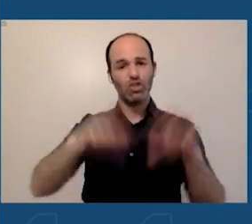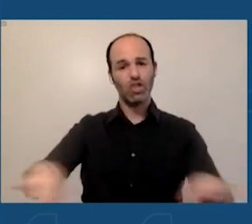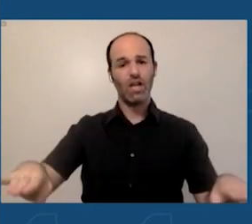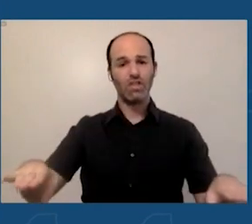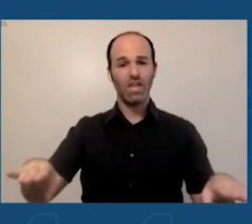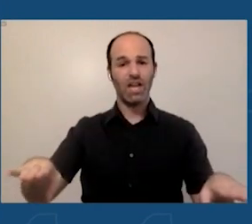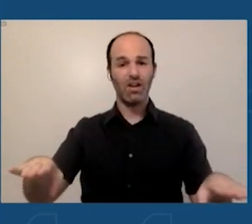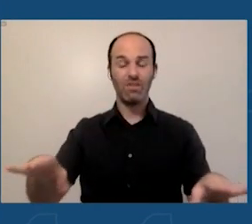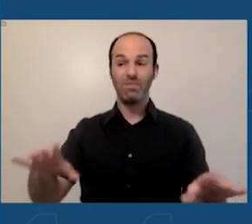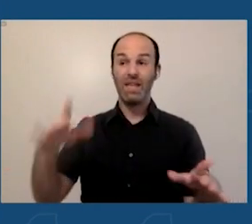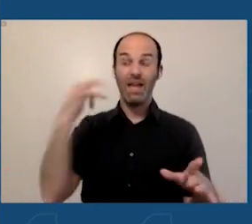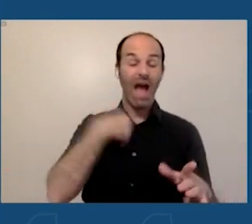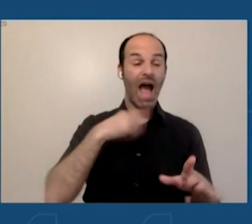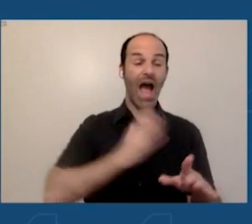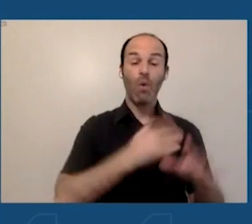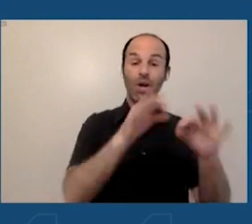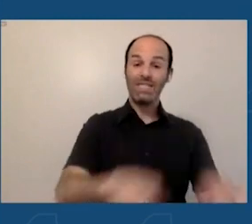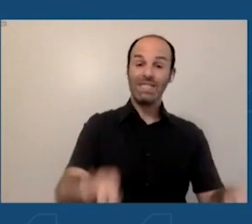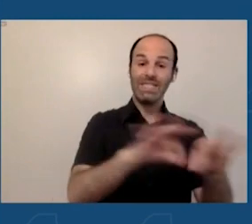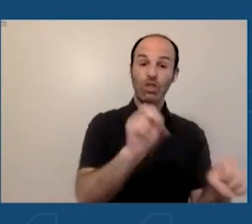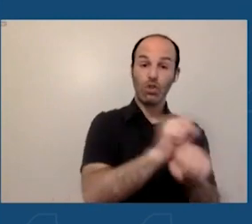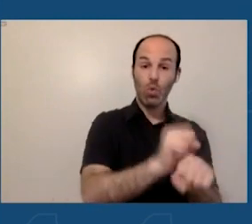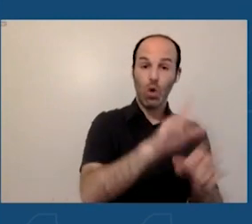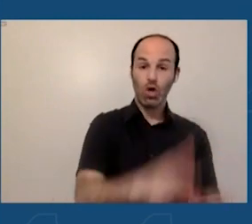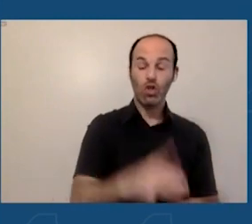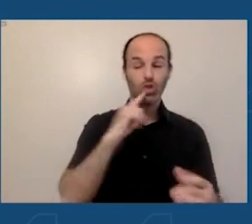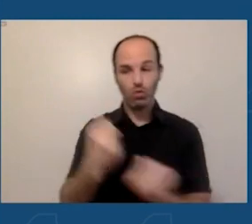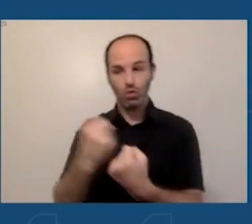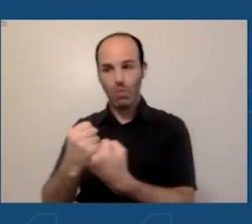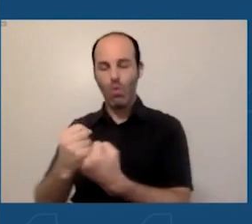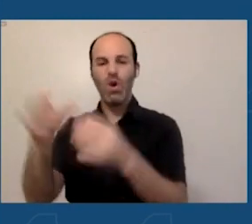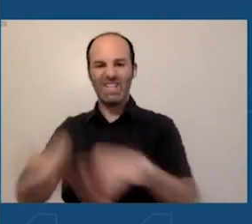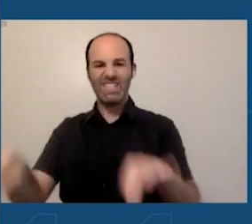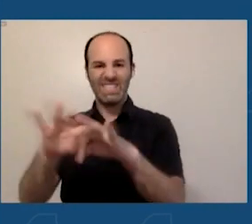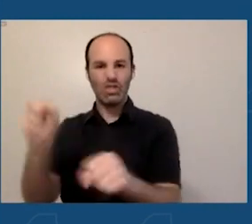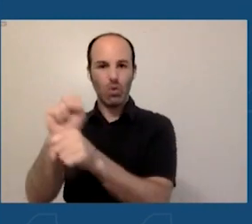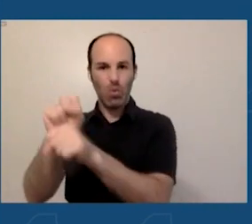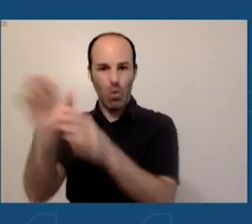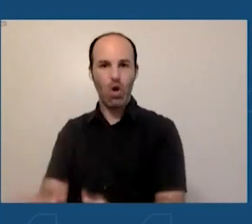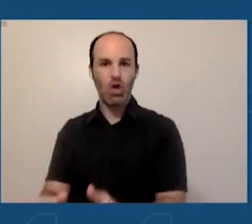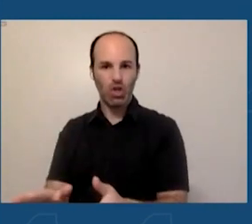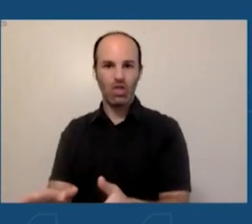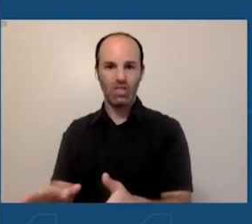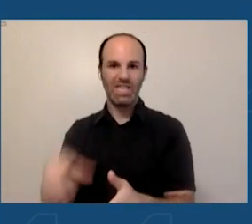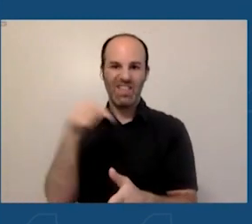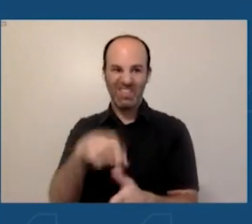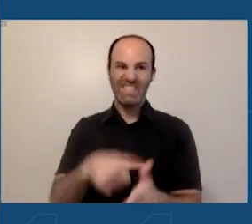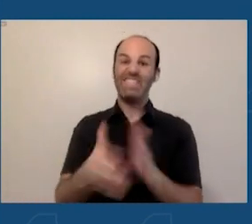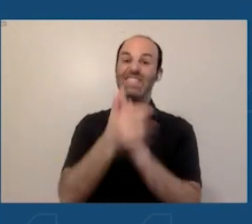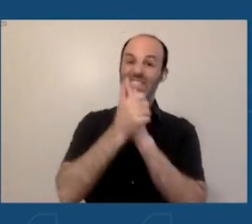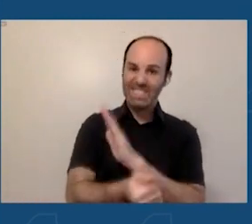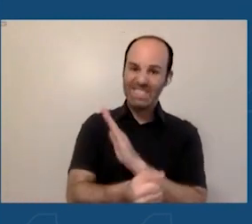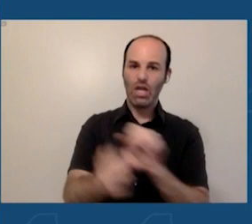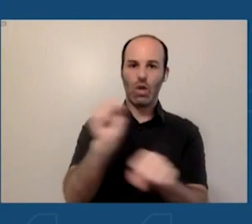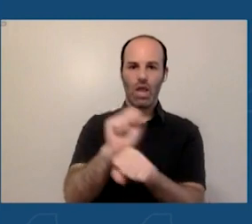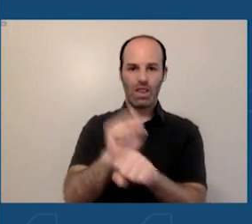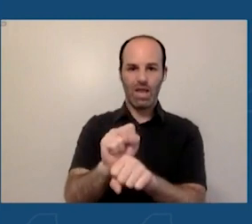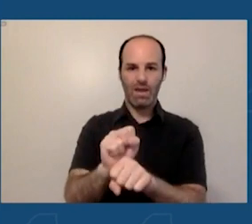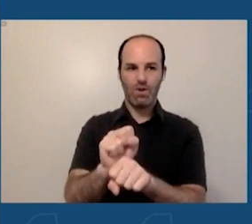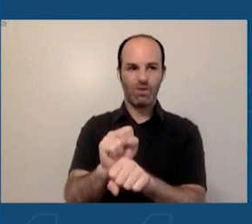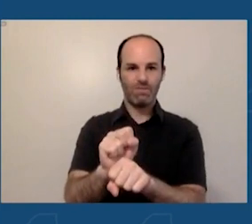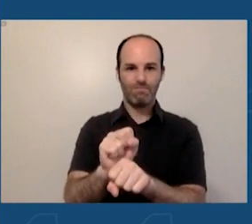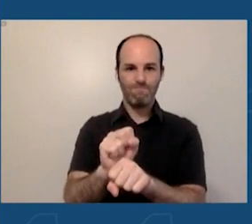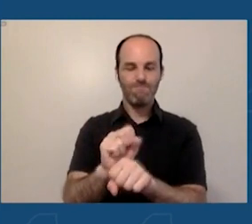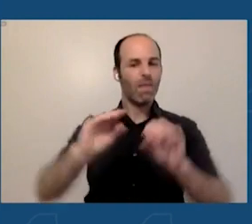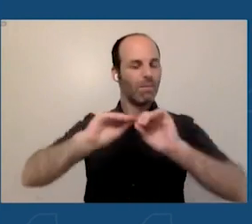essential workers, and make no mistake about it, ladies, Tara and everybody, you are skilled labor. This is skilled labor. I don't know if you have kids